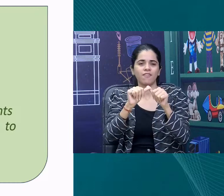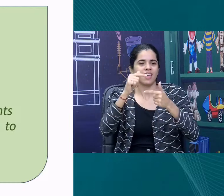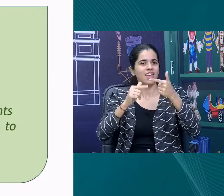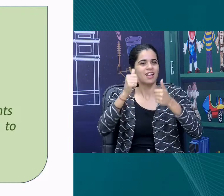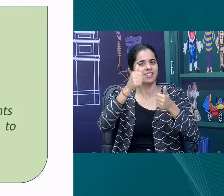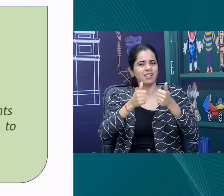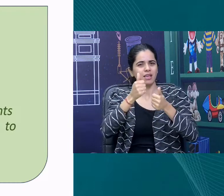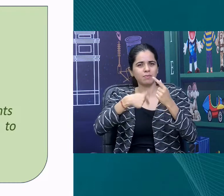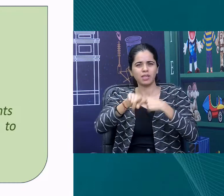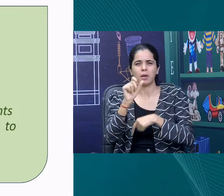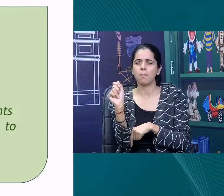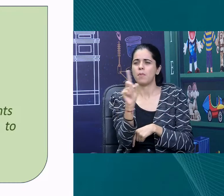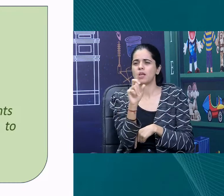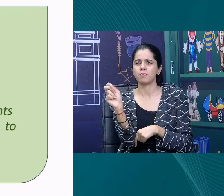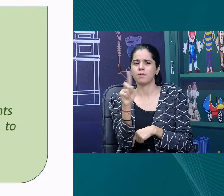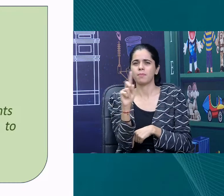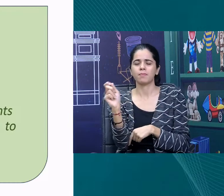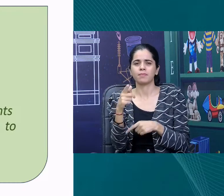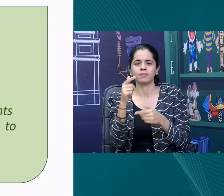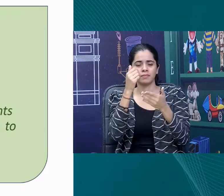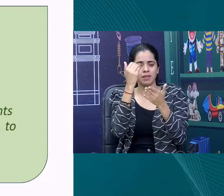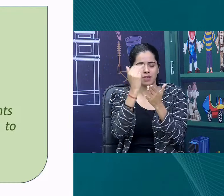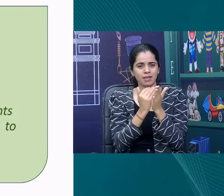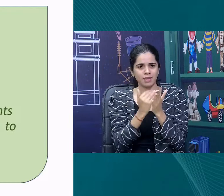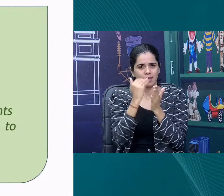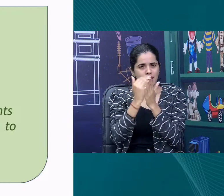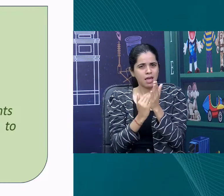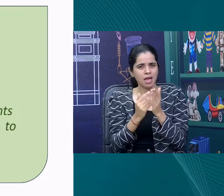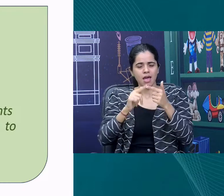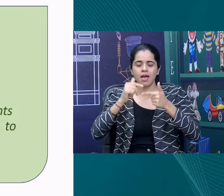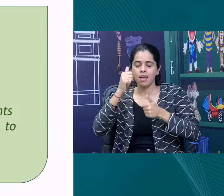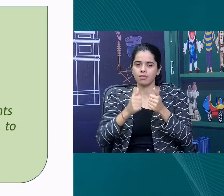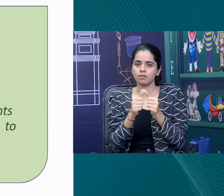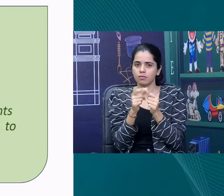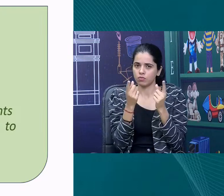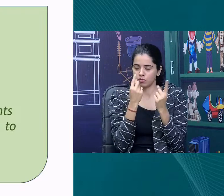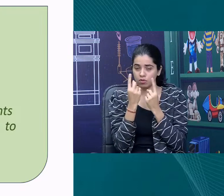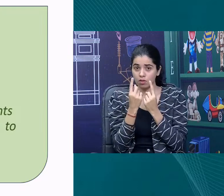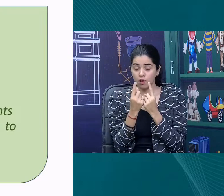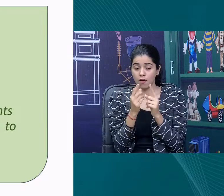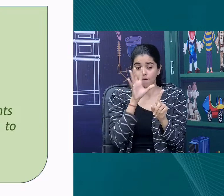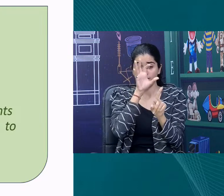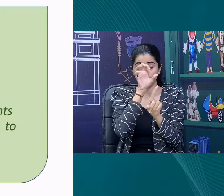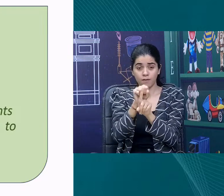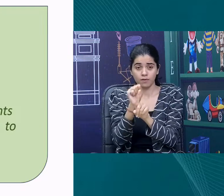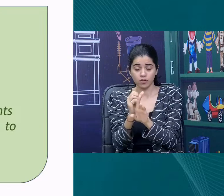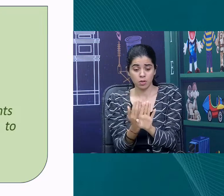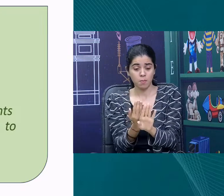FAs at various stages, right? One is before we start a concept, we do an FA to find out what is the